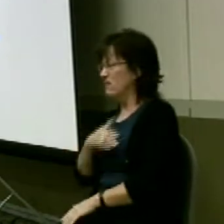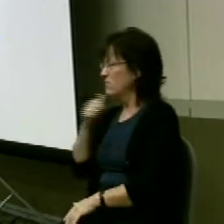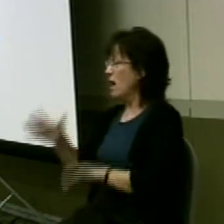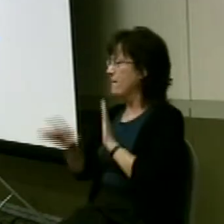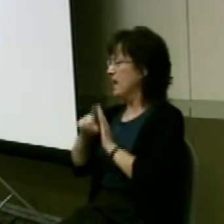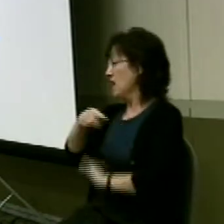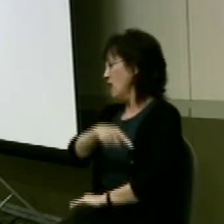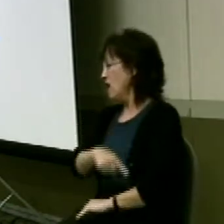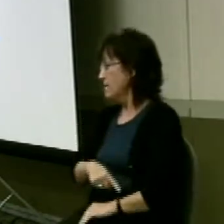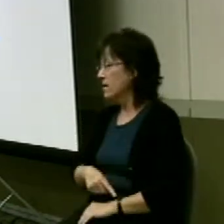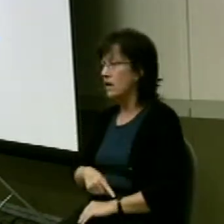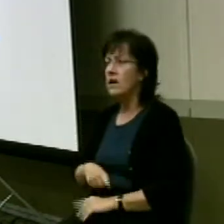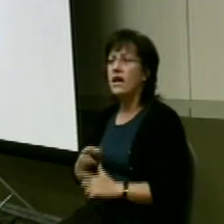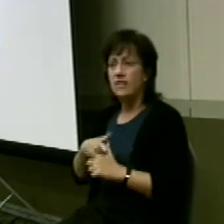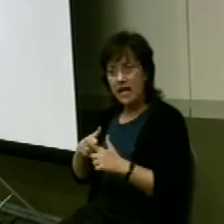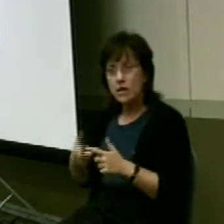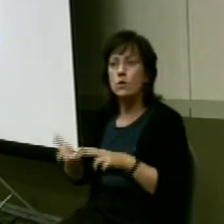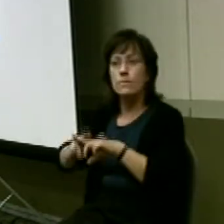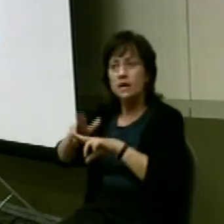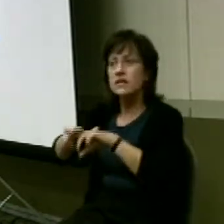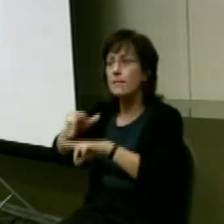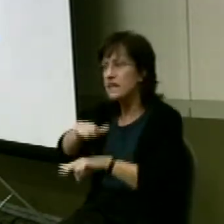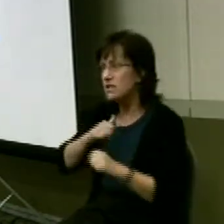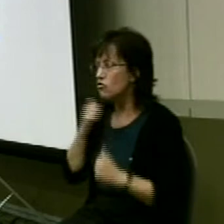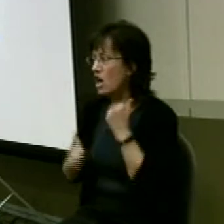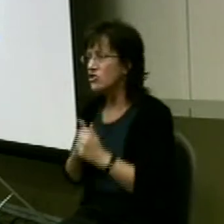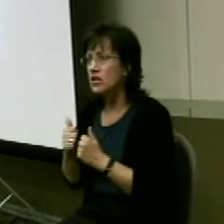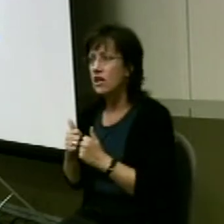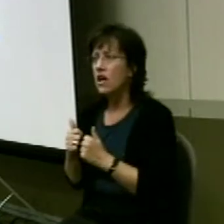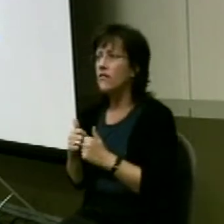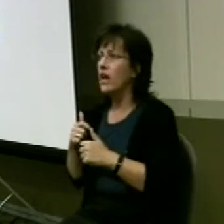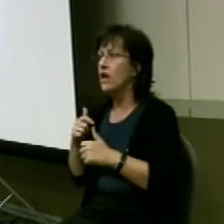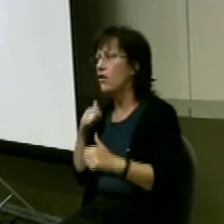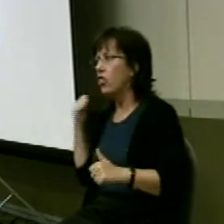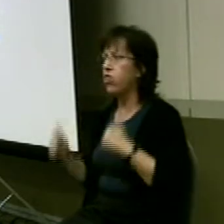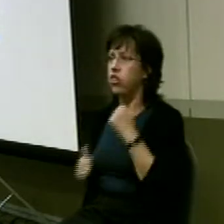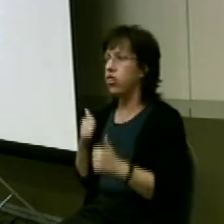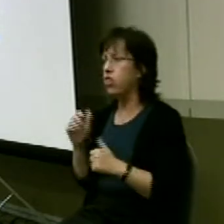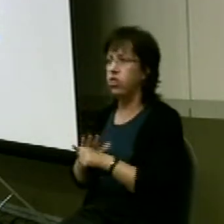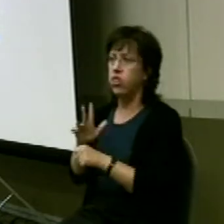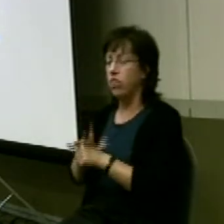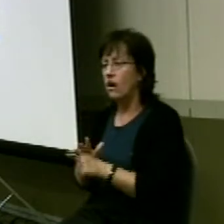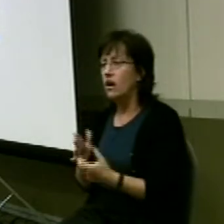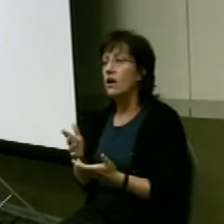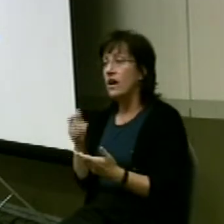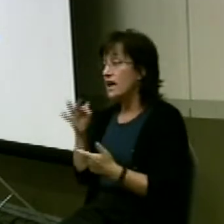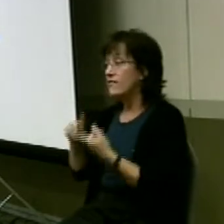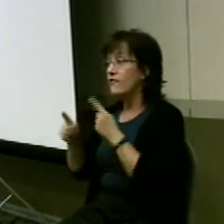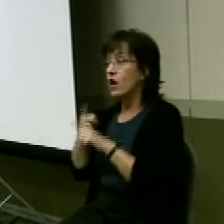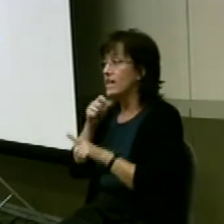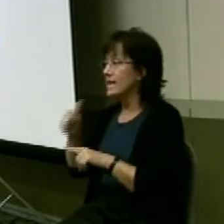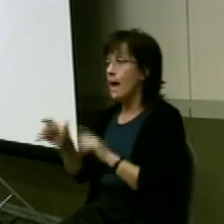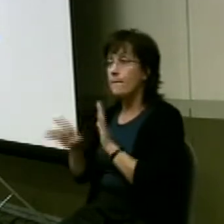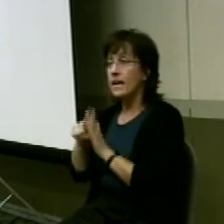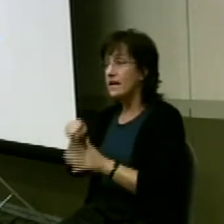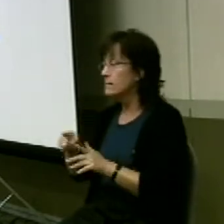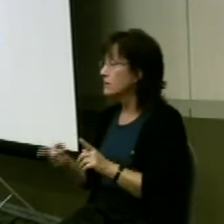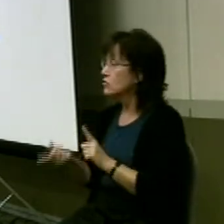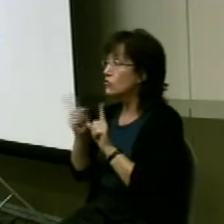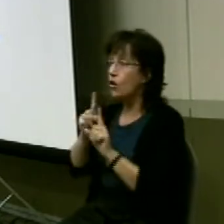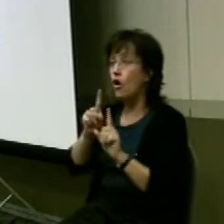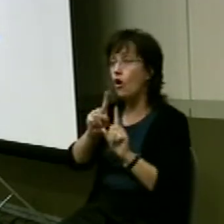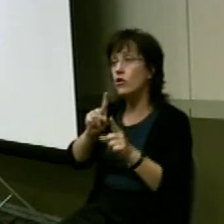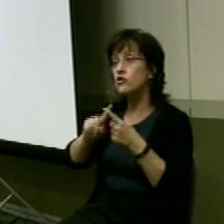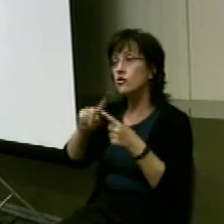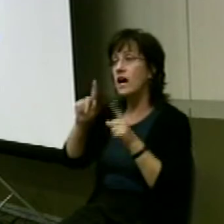getting hit. So they would refuse to pick him, which would feed on that aggression, and he would act out. So if